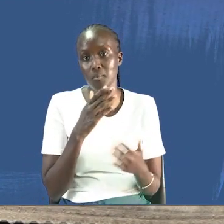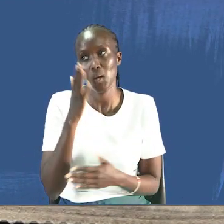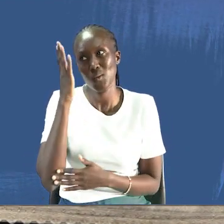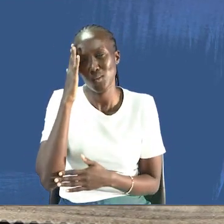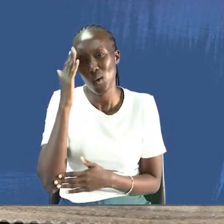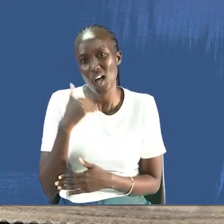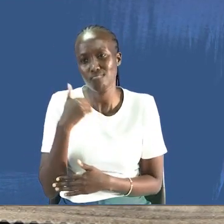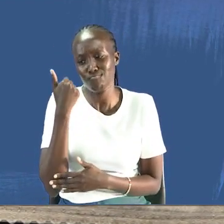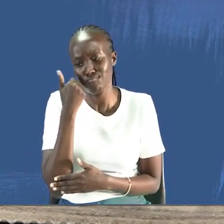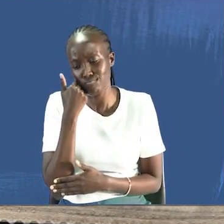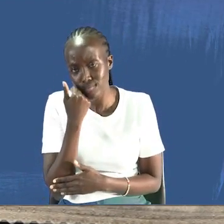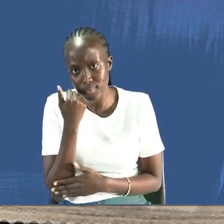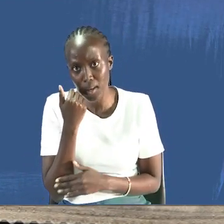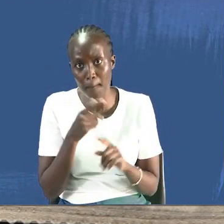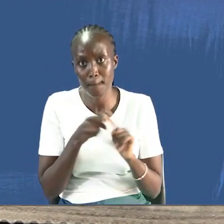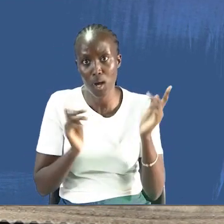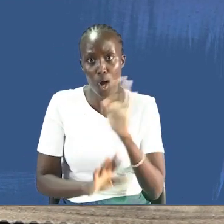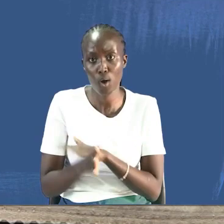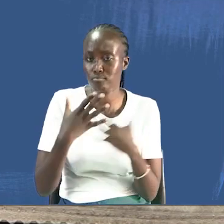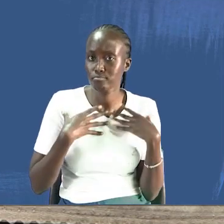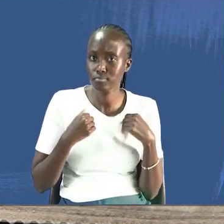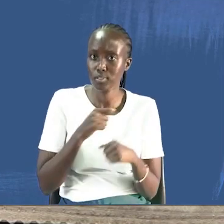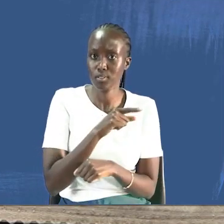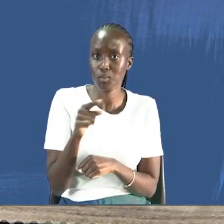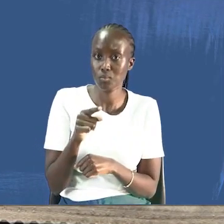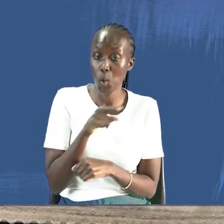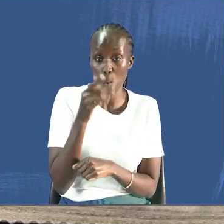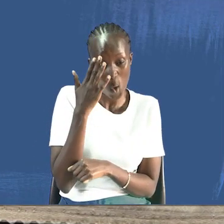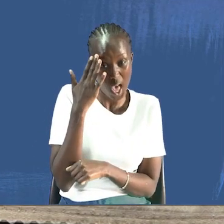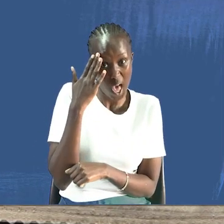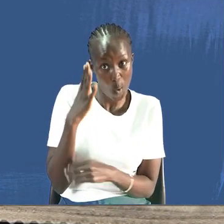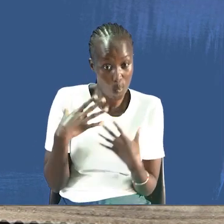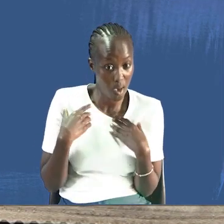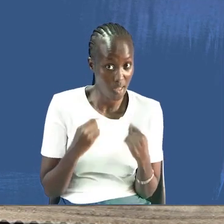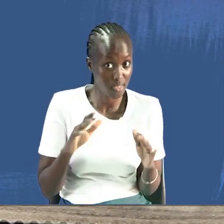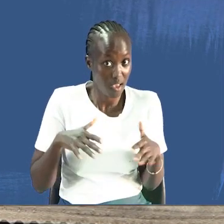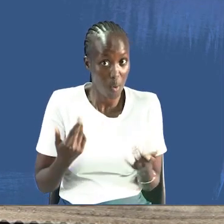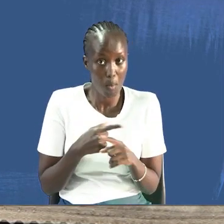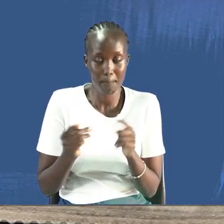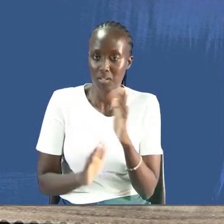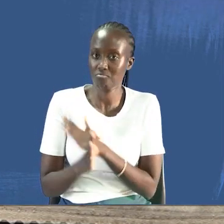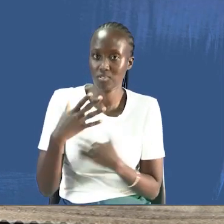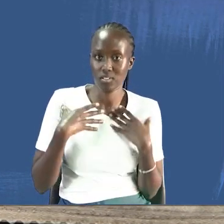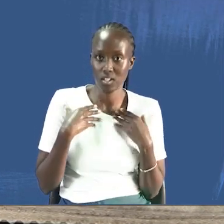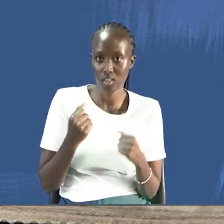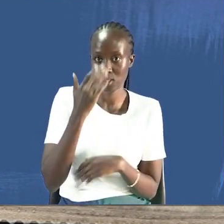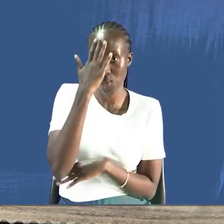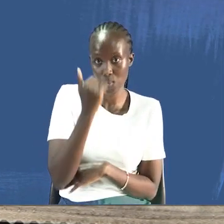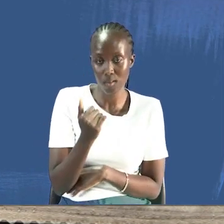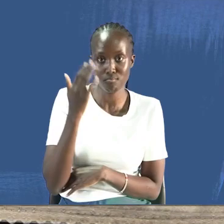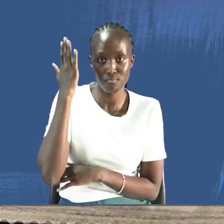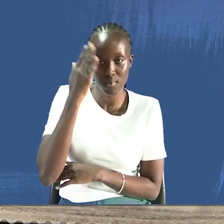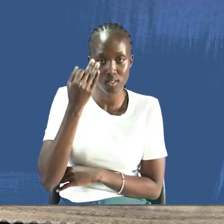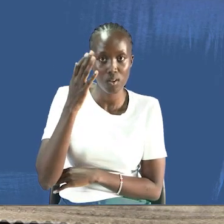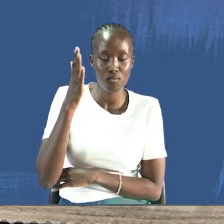through that sickness and the Lord has strengthened you. How you have made it, you don't know. And the reason why you don't know is because the presence